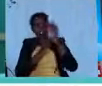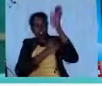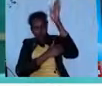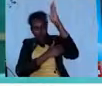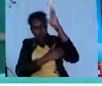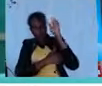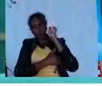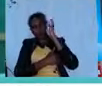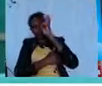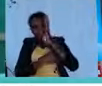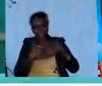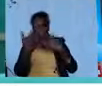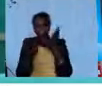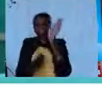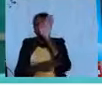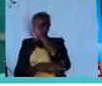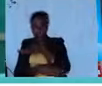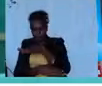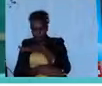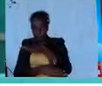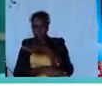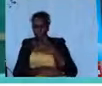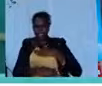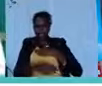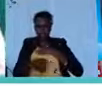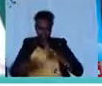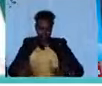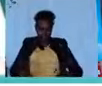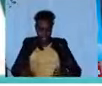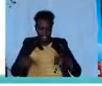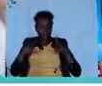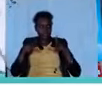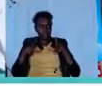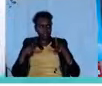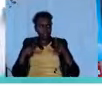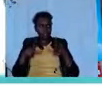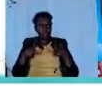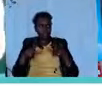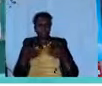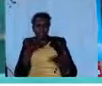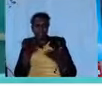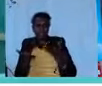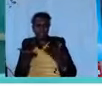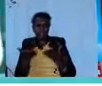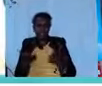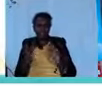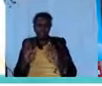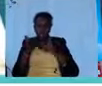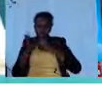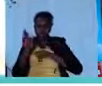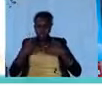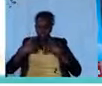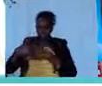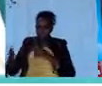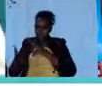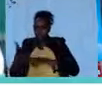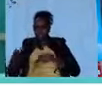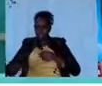will bring restoration in our lives. It doesn't matter what you have lost in this